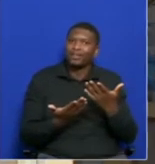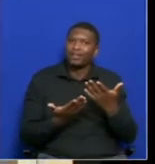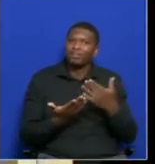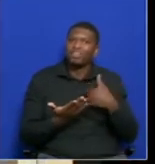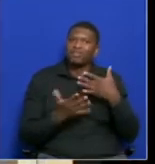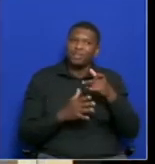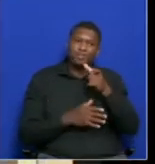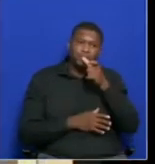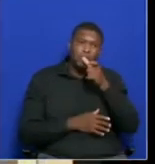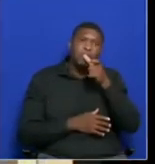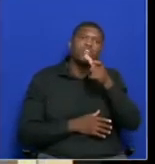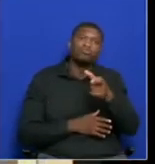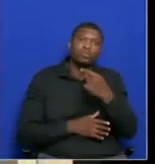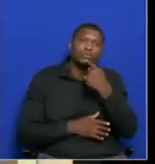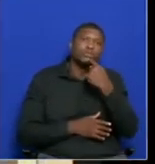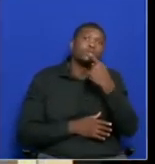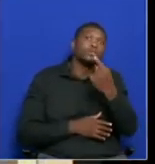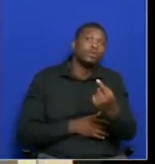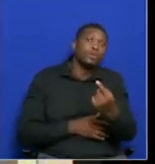that